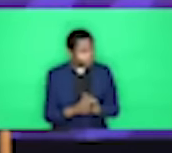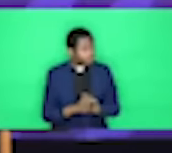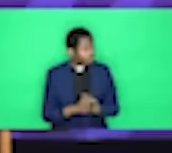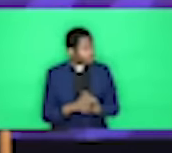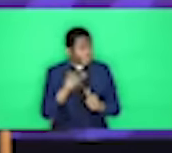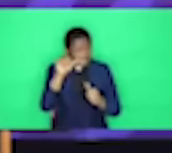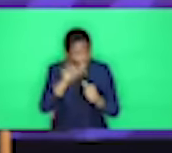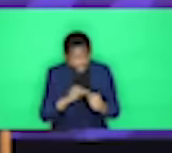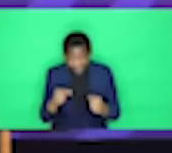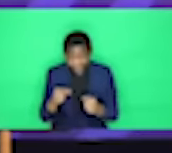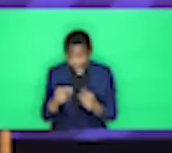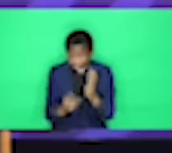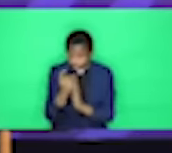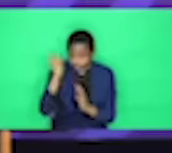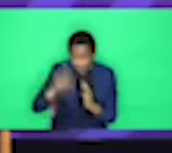open